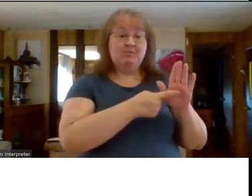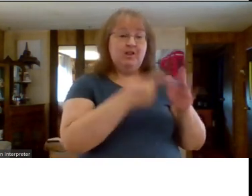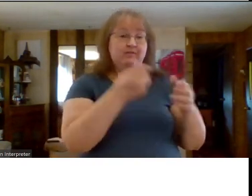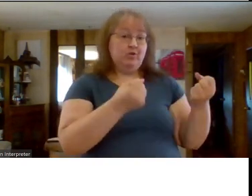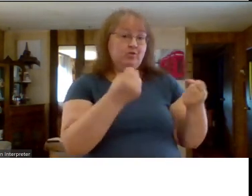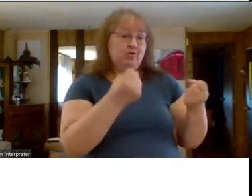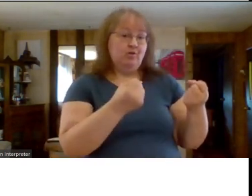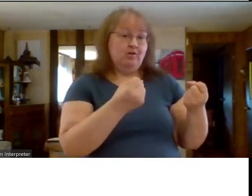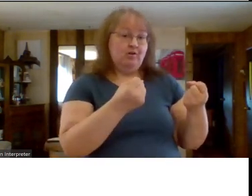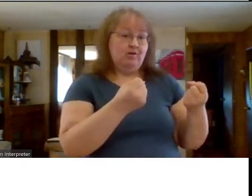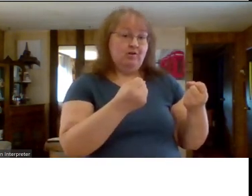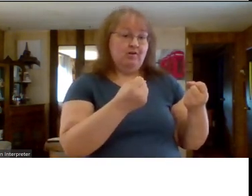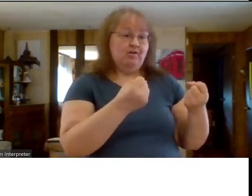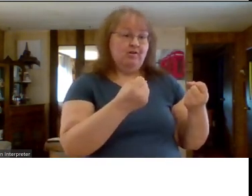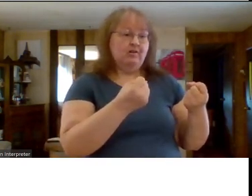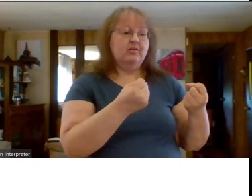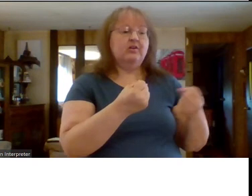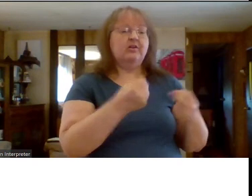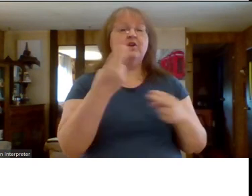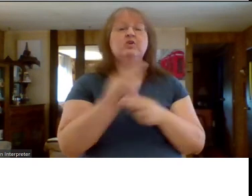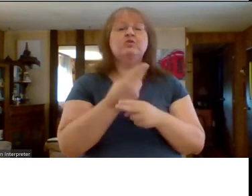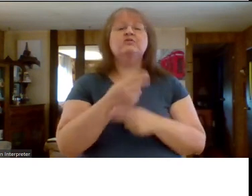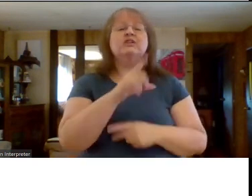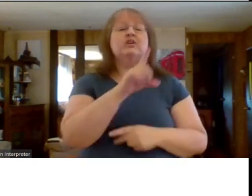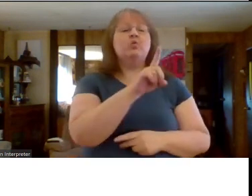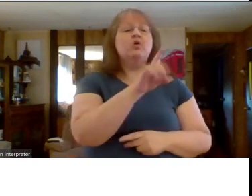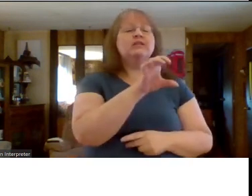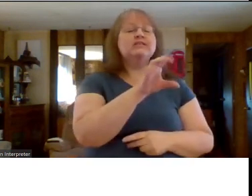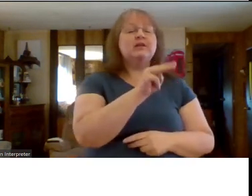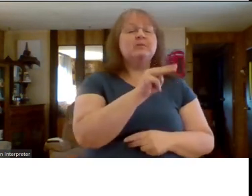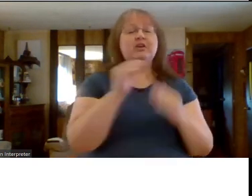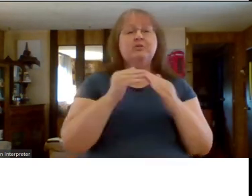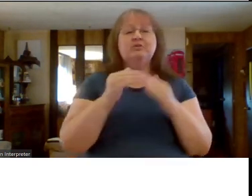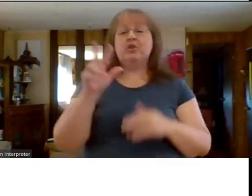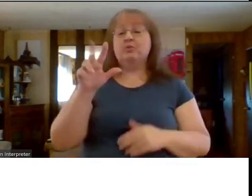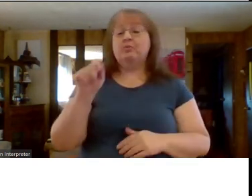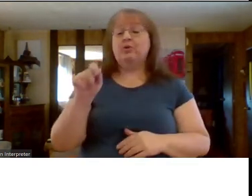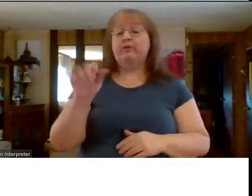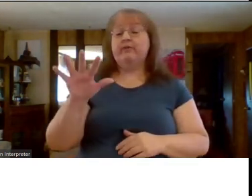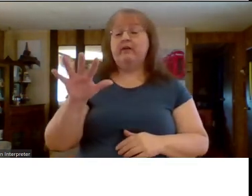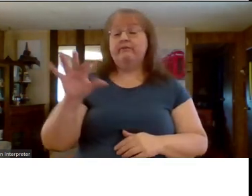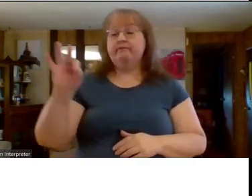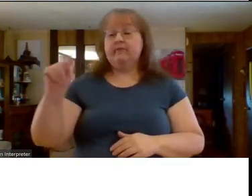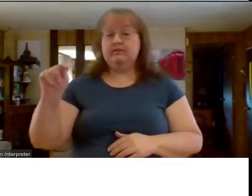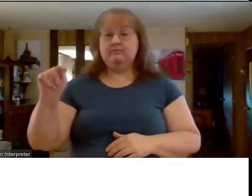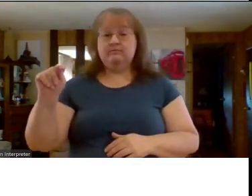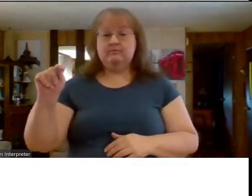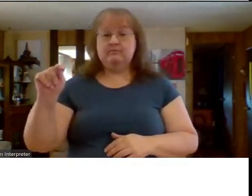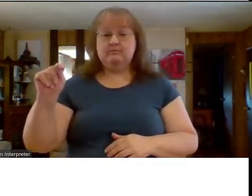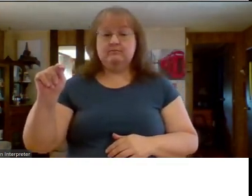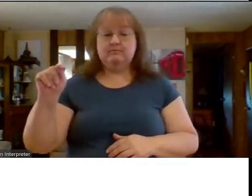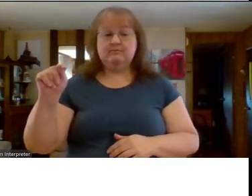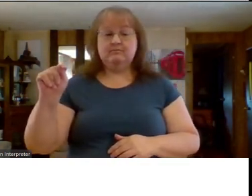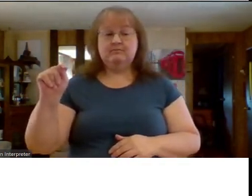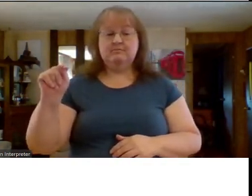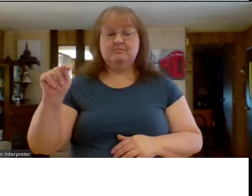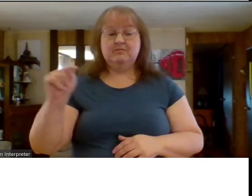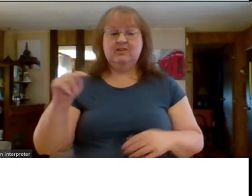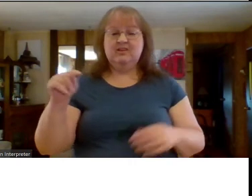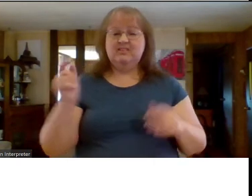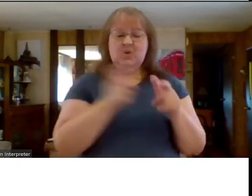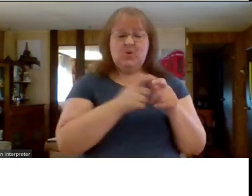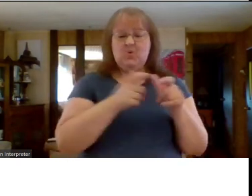Scales. Let's look at this one. The model of the car below uses a scale of 1 centimeters equals 3.5